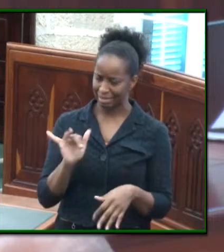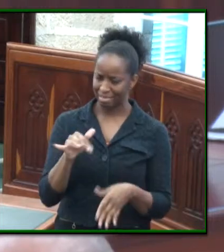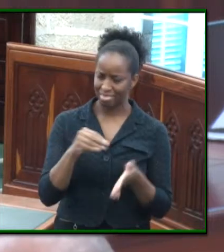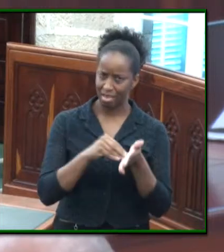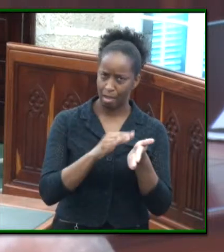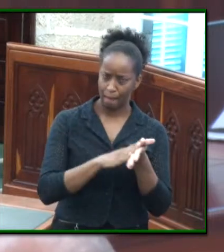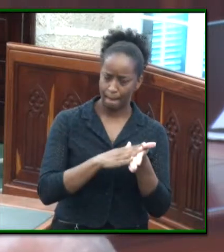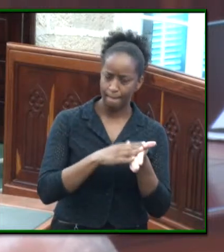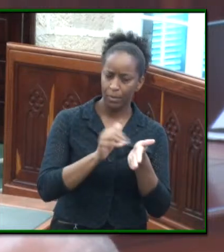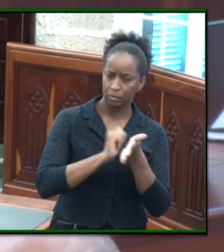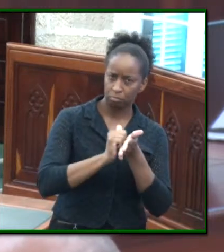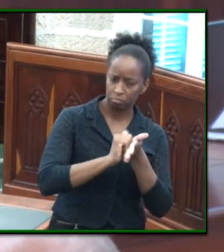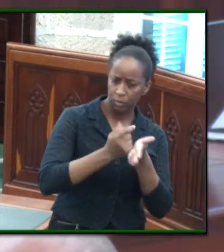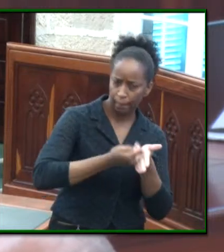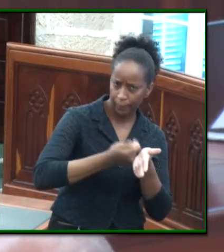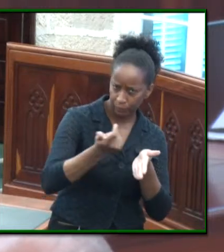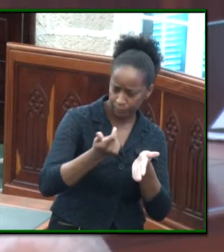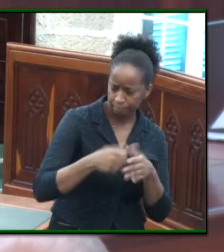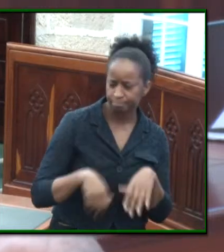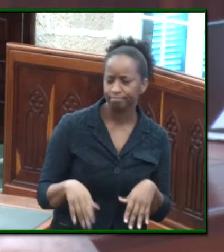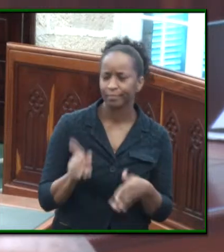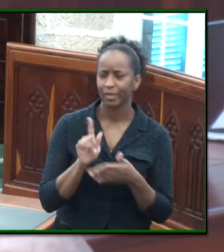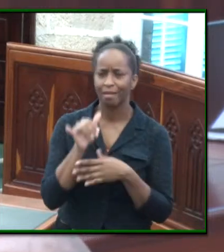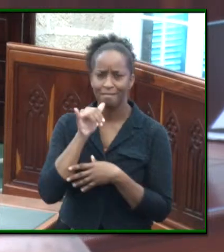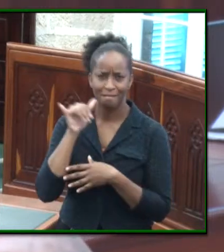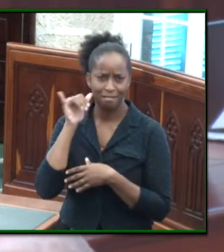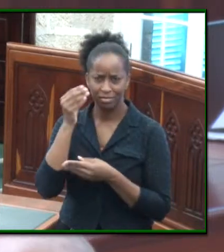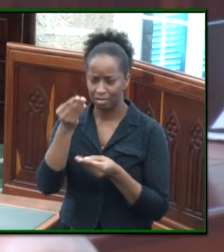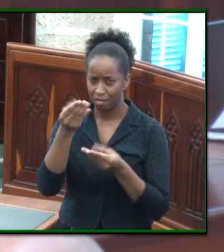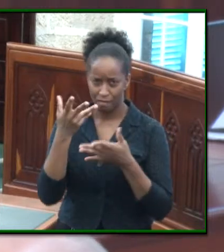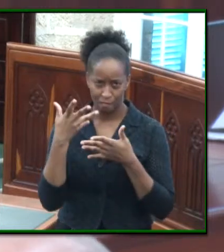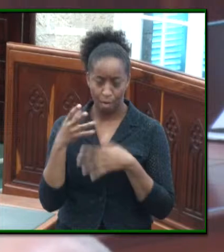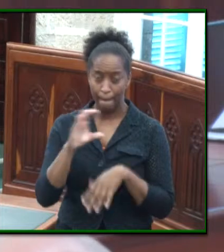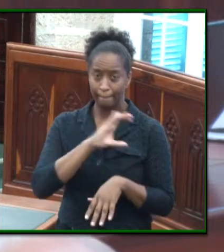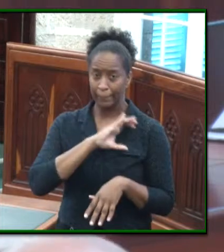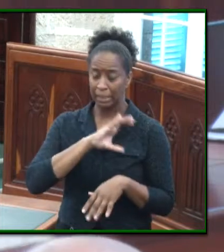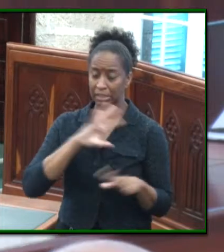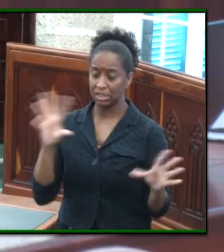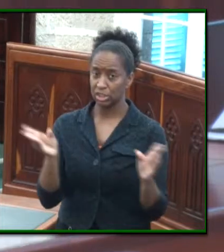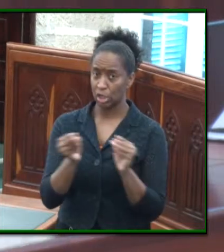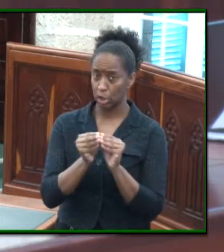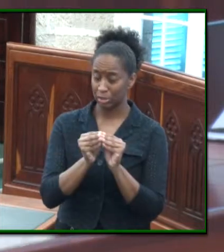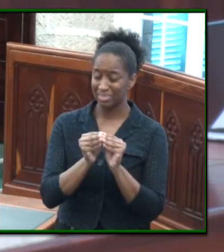290 police officers short of what is considered